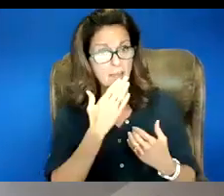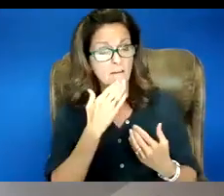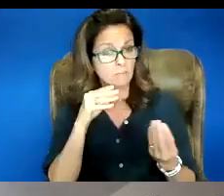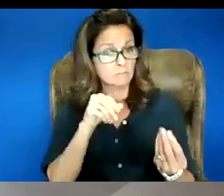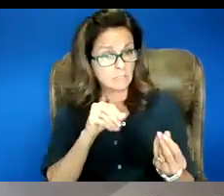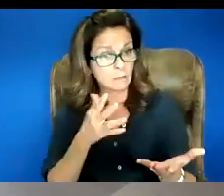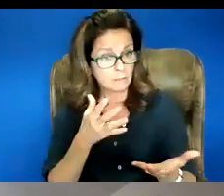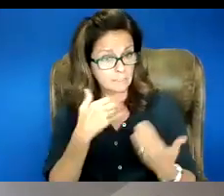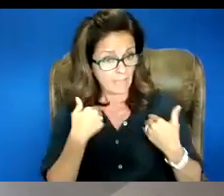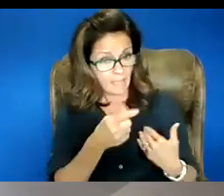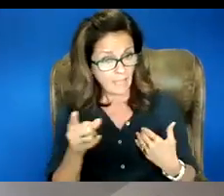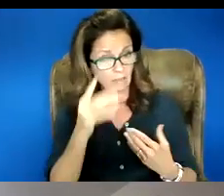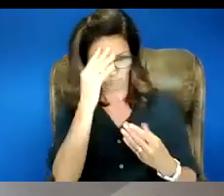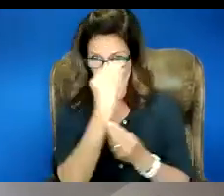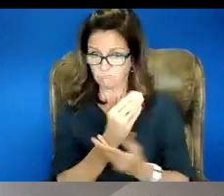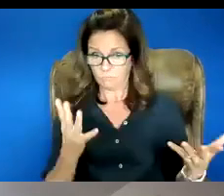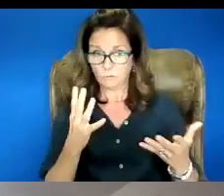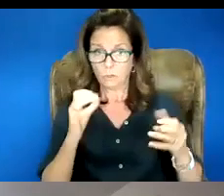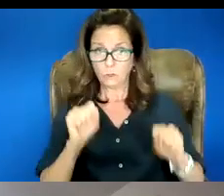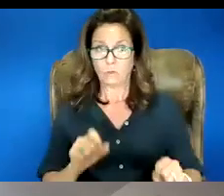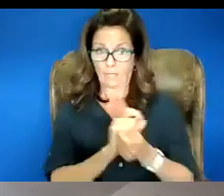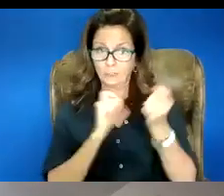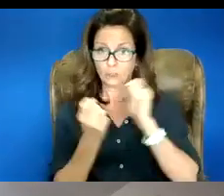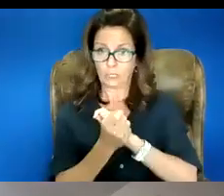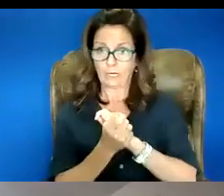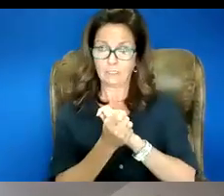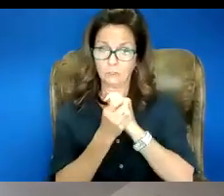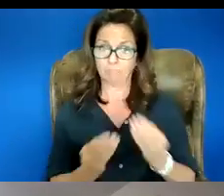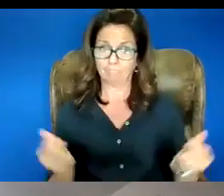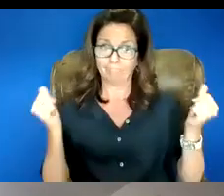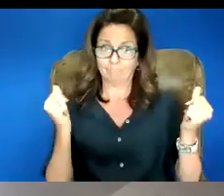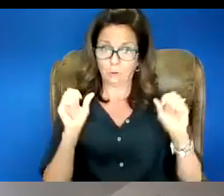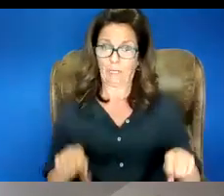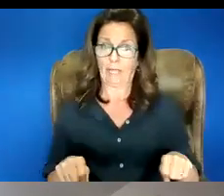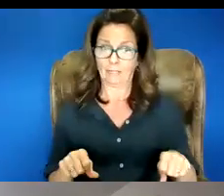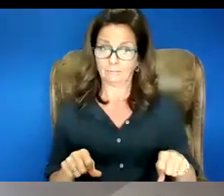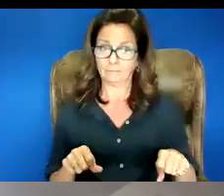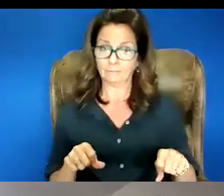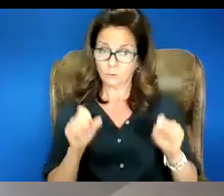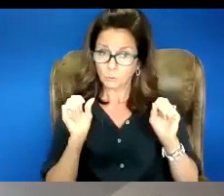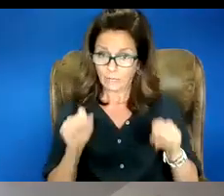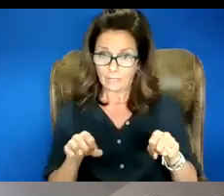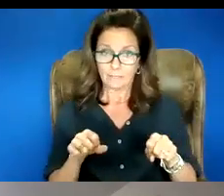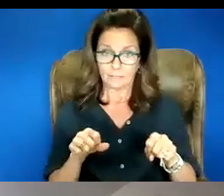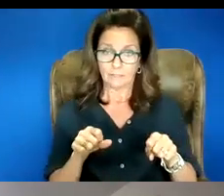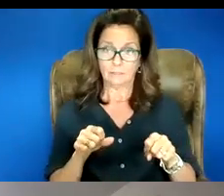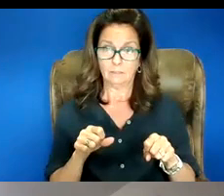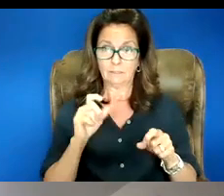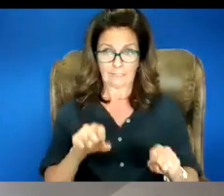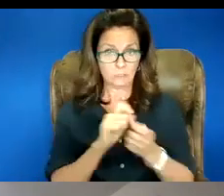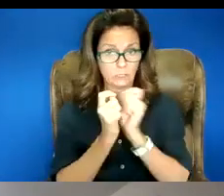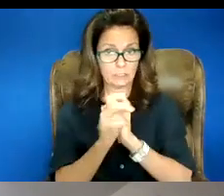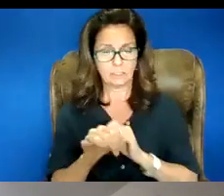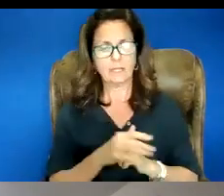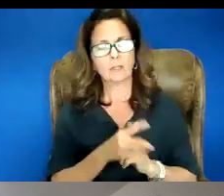diabetes is possible. It happens every day, and that can happen based on where you are when you start.